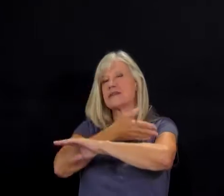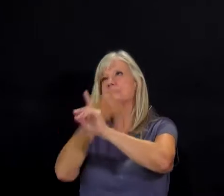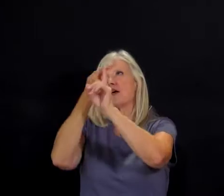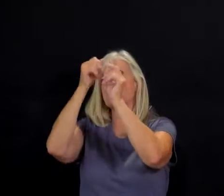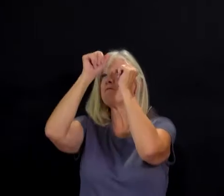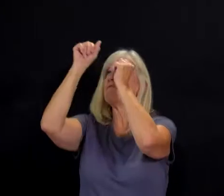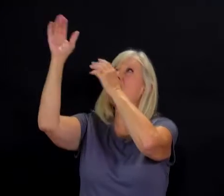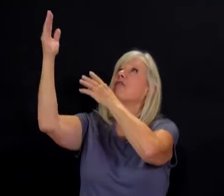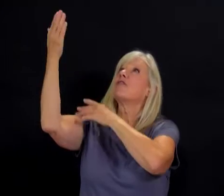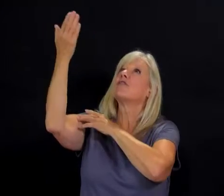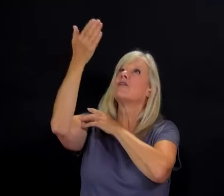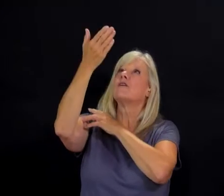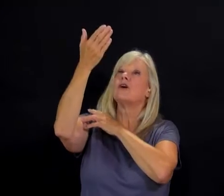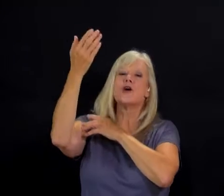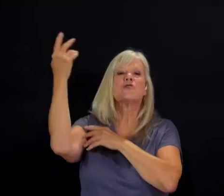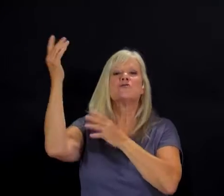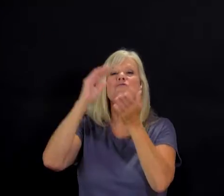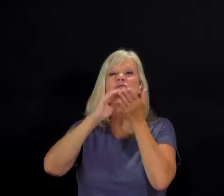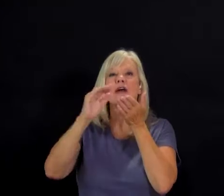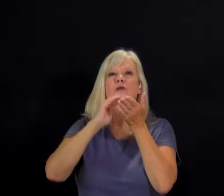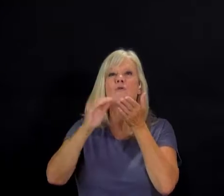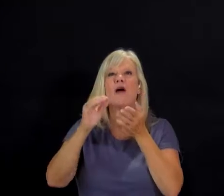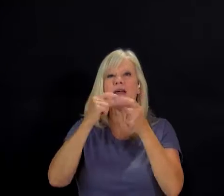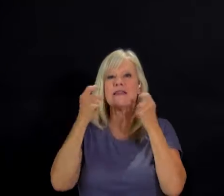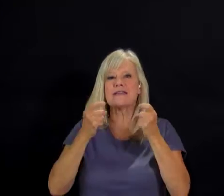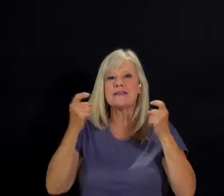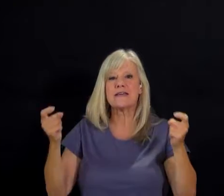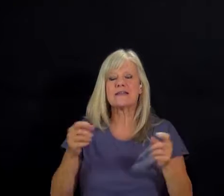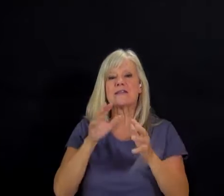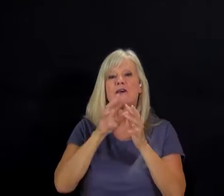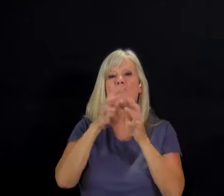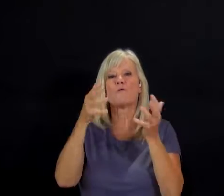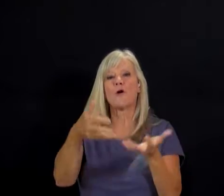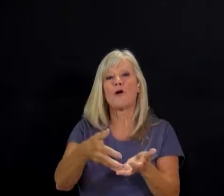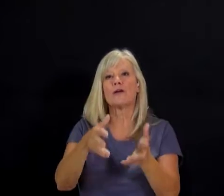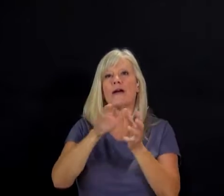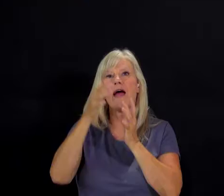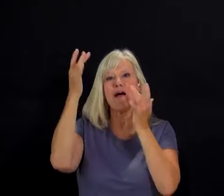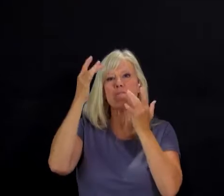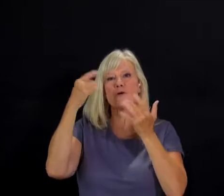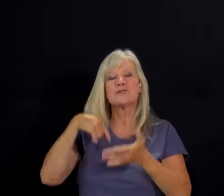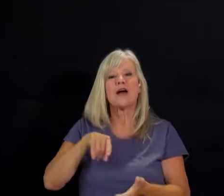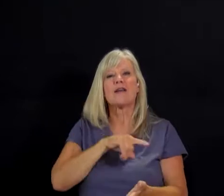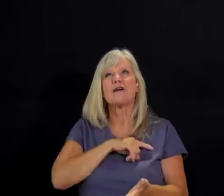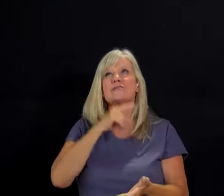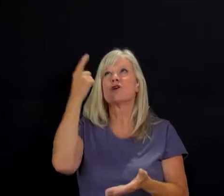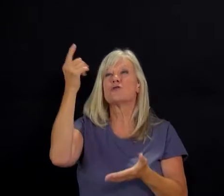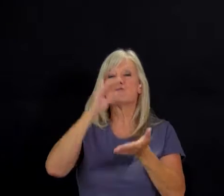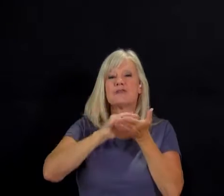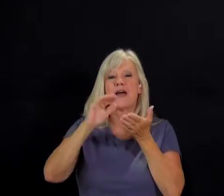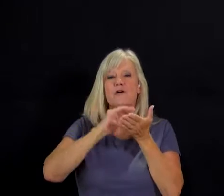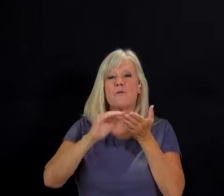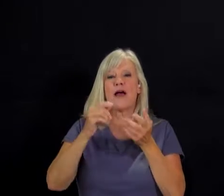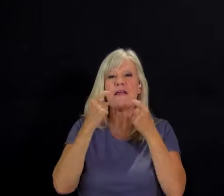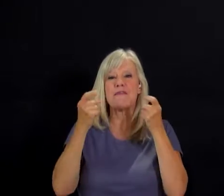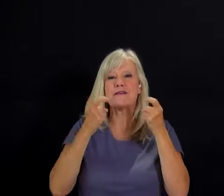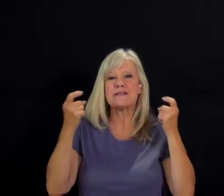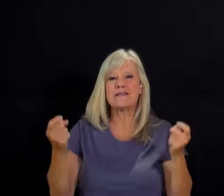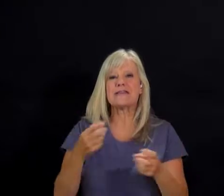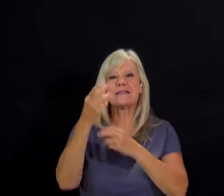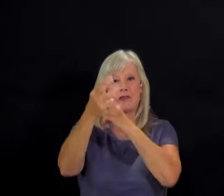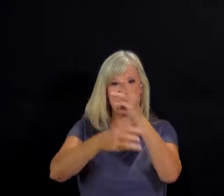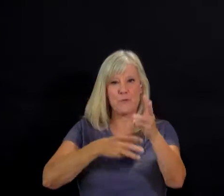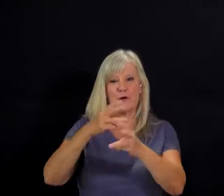the Father, you take away the sins of the world, have mercy on us. You take away the sins of the